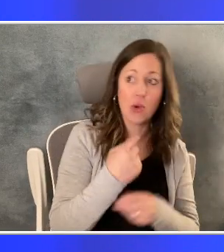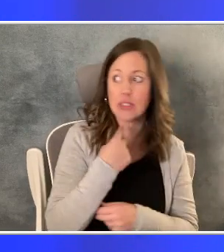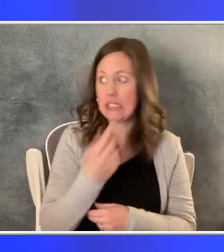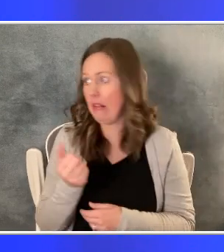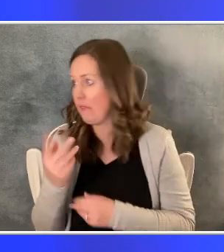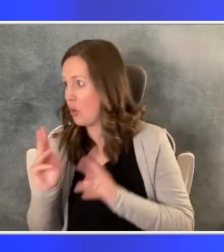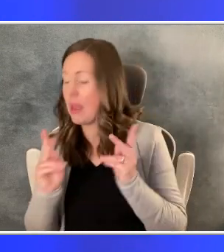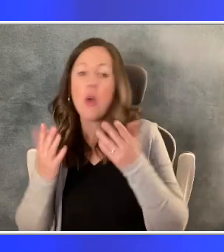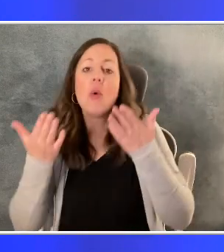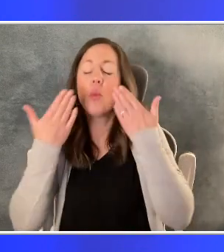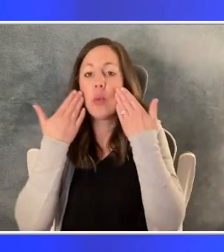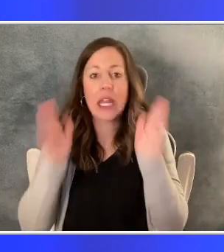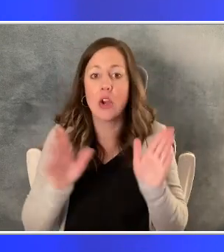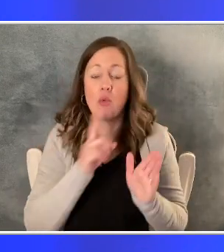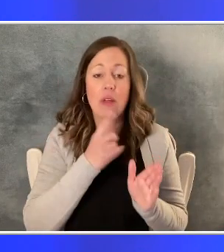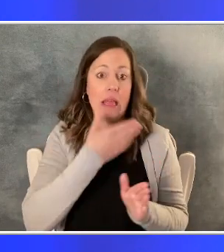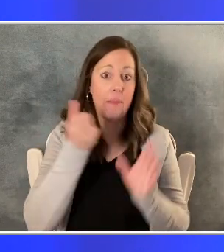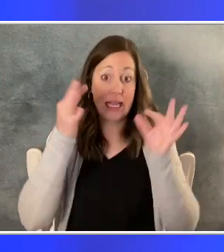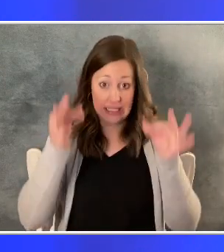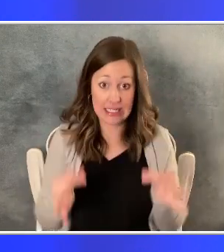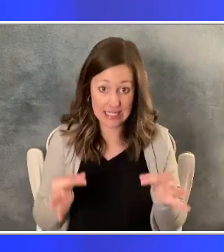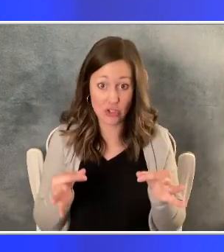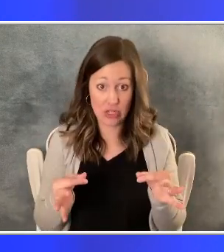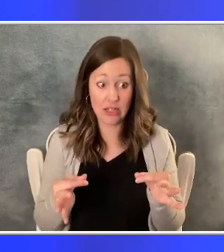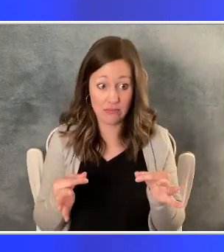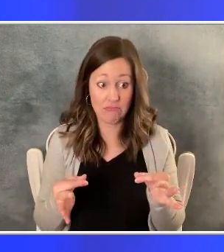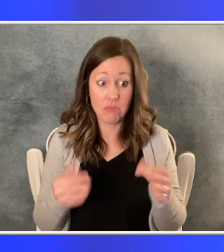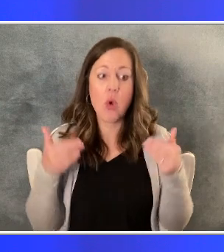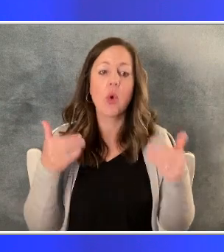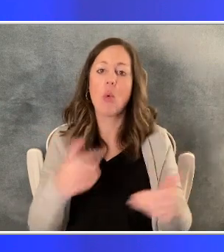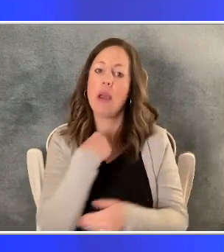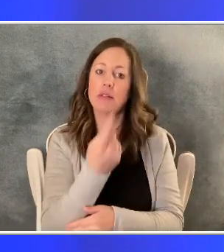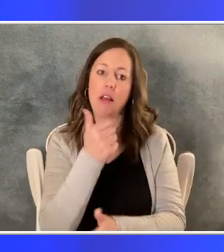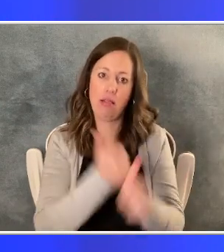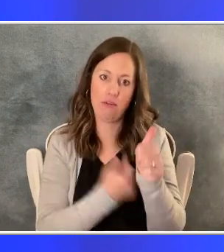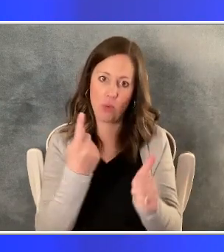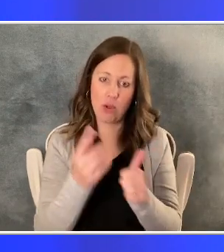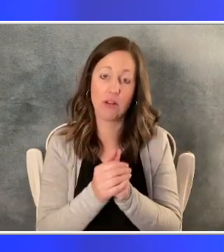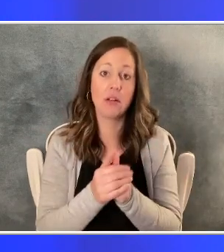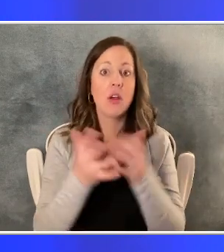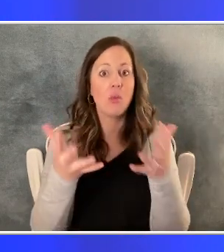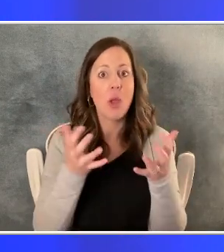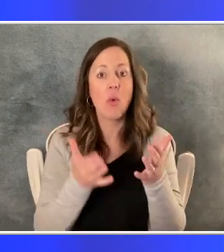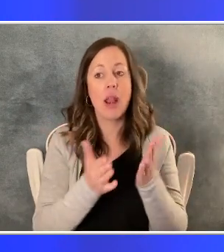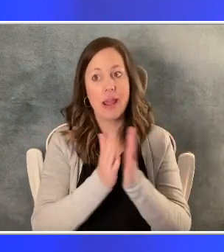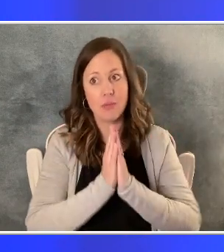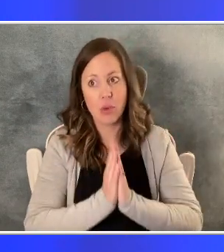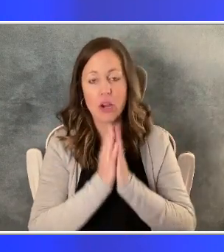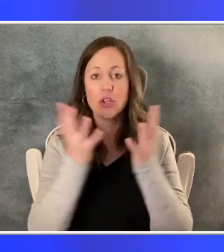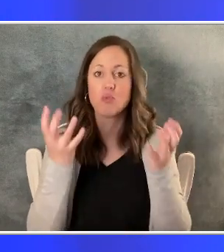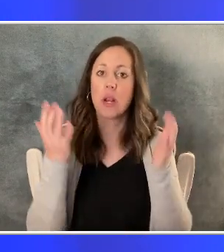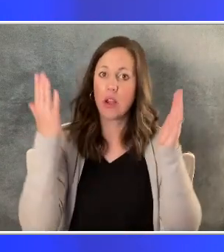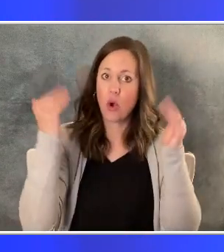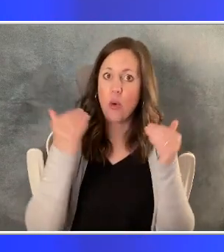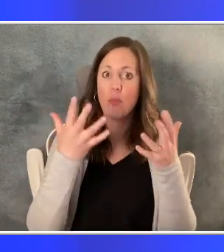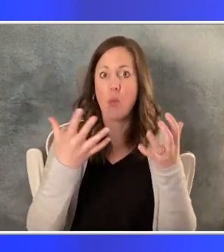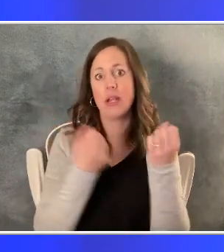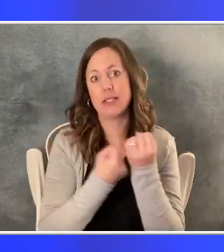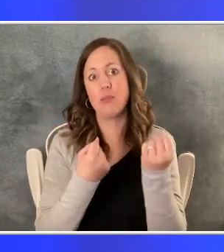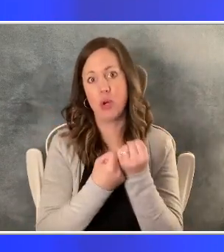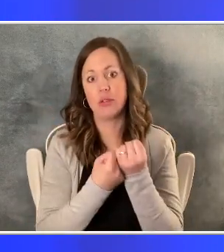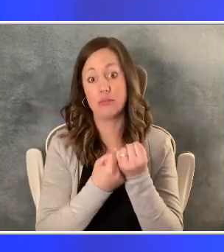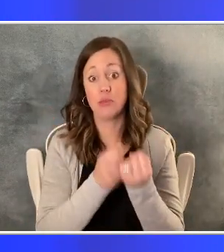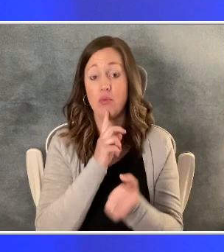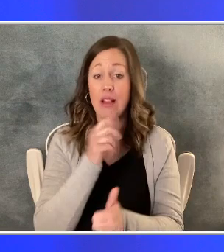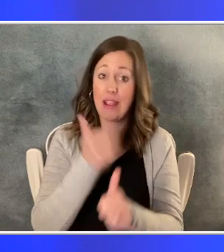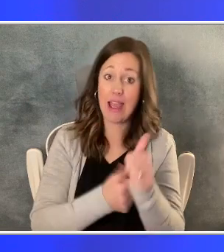best decision we ever made was that we're going to tell everyone. We wanted prayers, we wanted hope, we wanted support. And so everyone's going to handle this